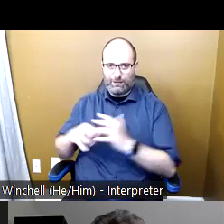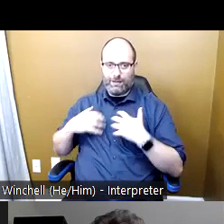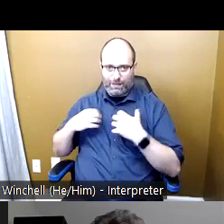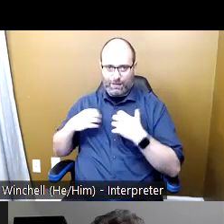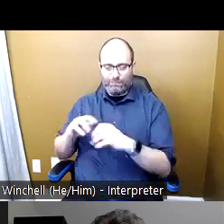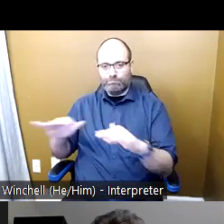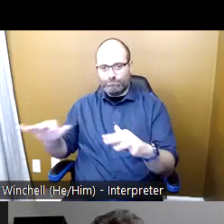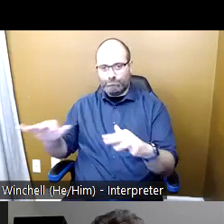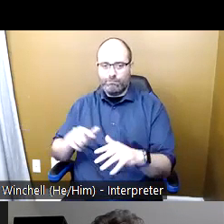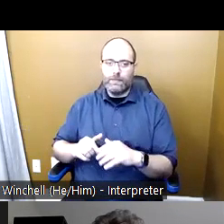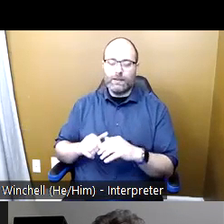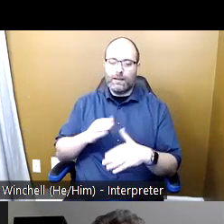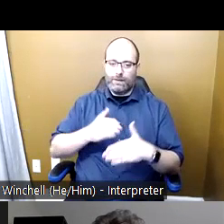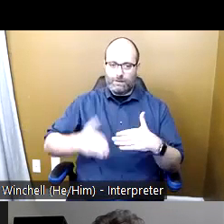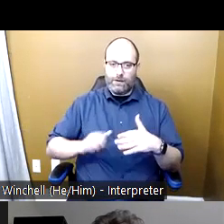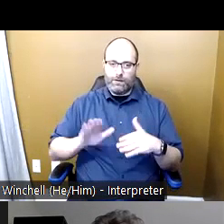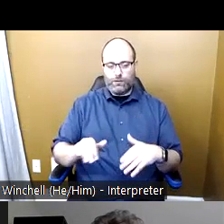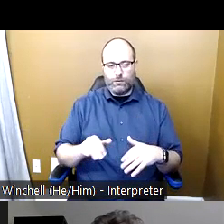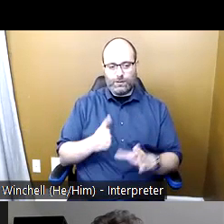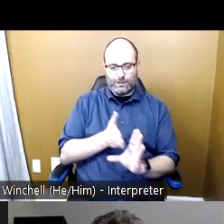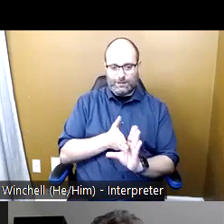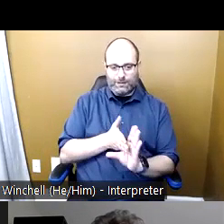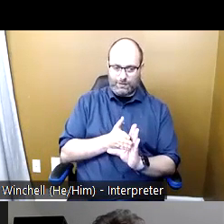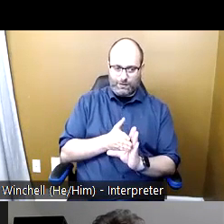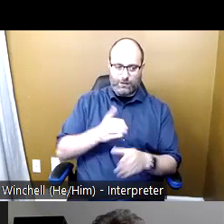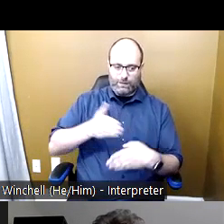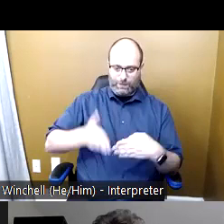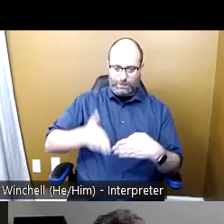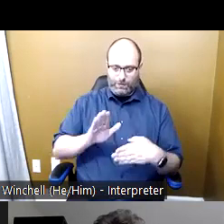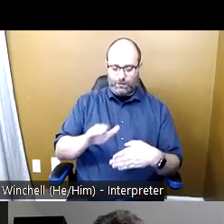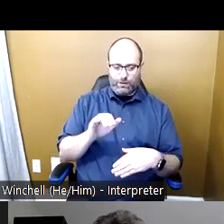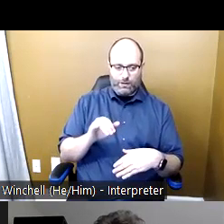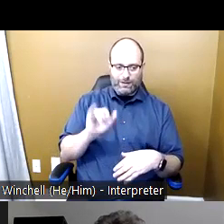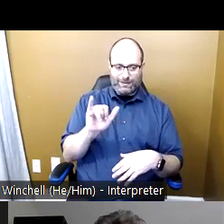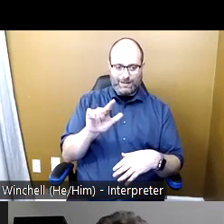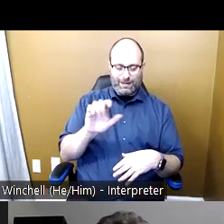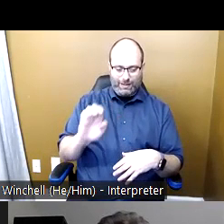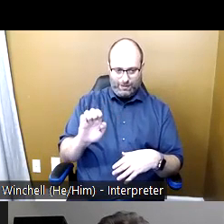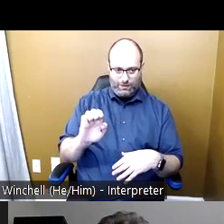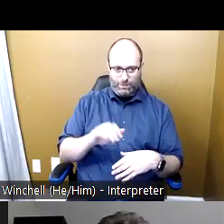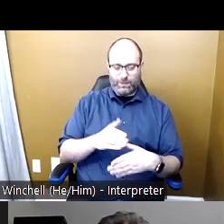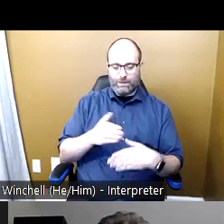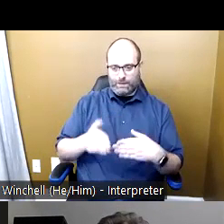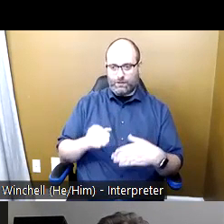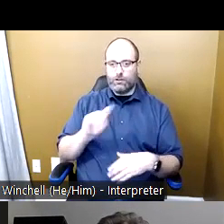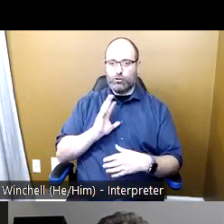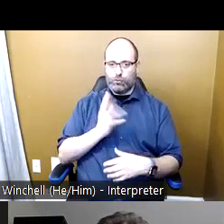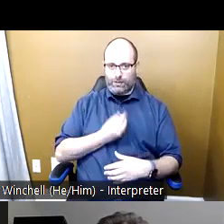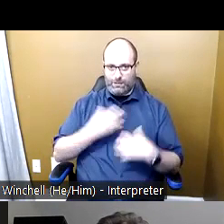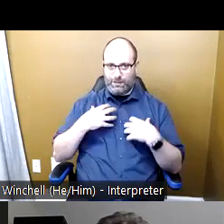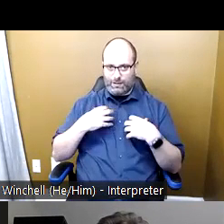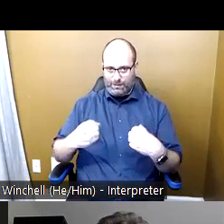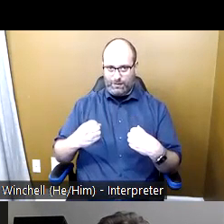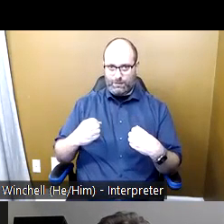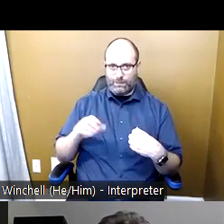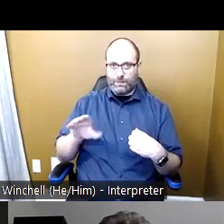child and adolescent psychiatry training at Yale Child Study Center and also helped to formalize the transgender health elective for child psychiatry